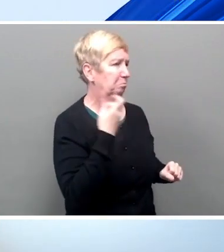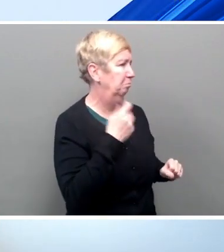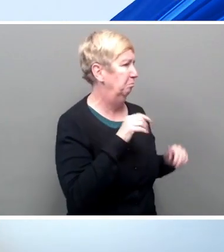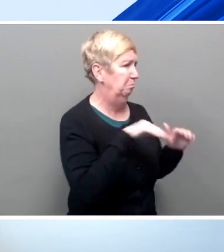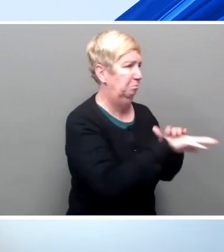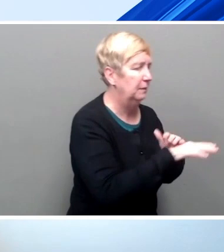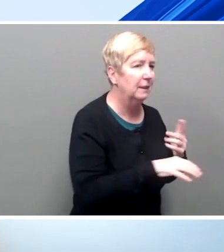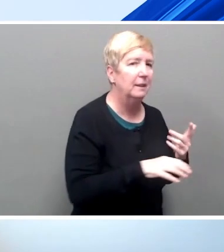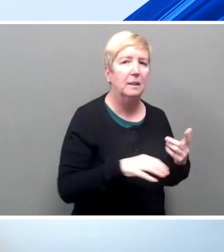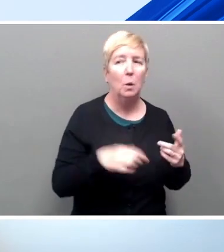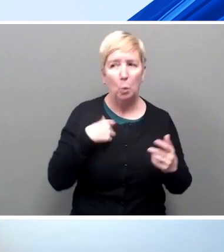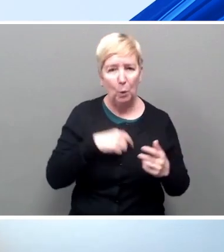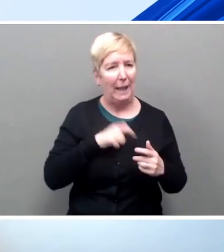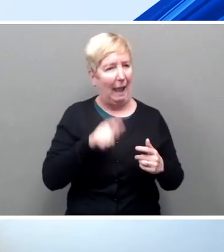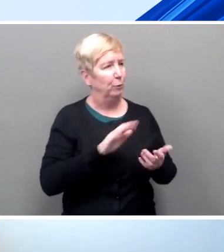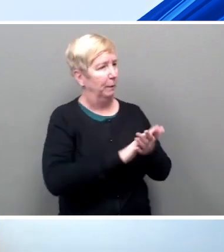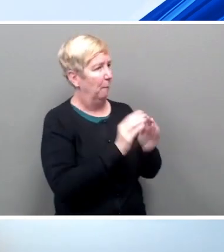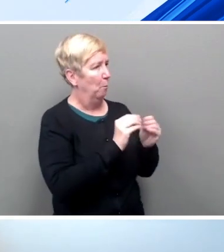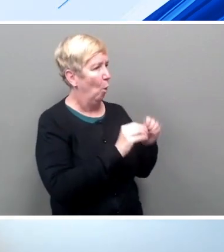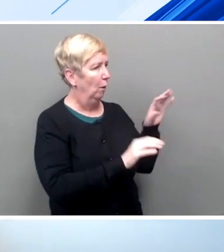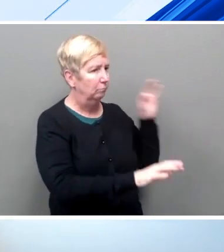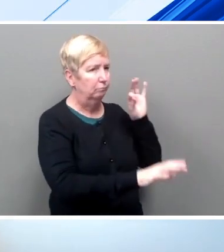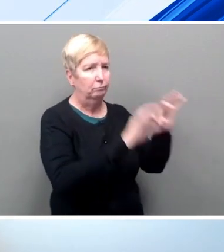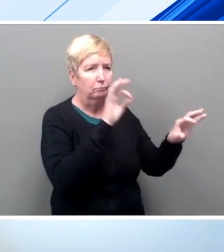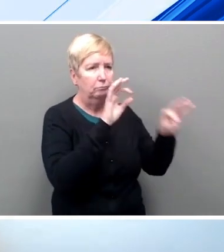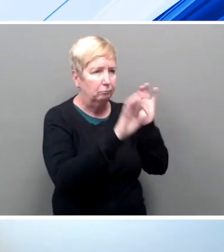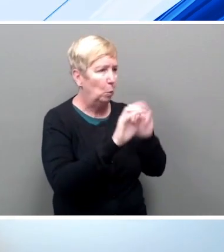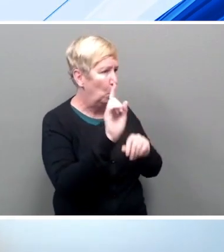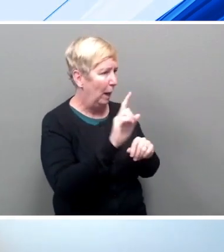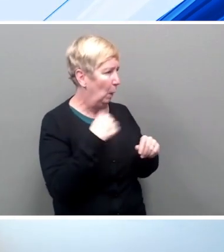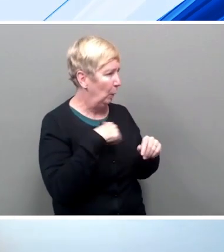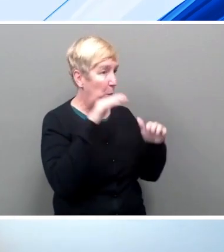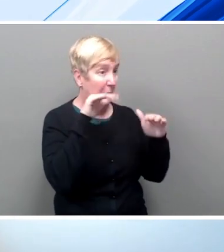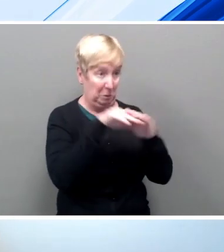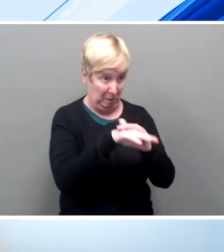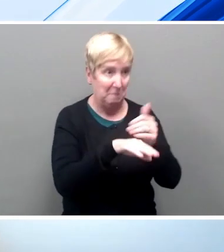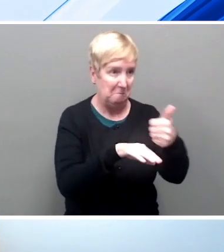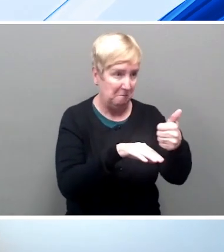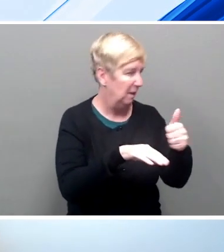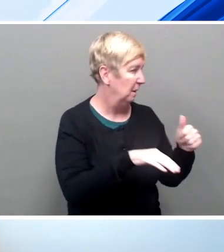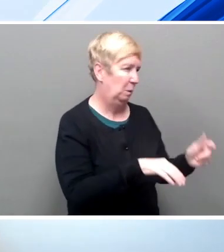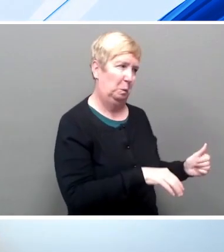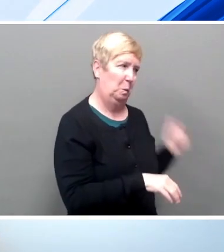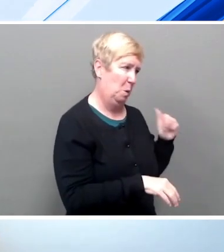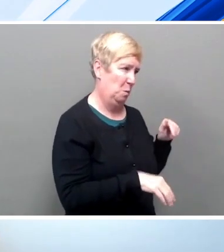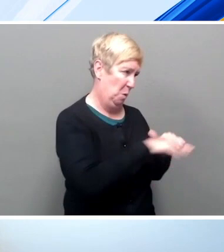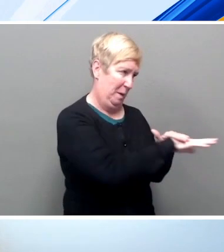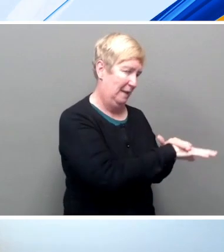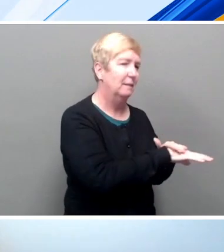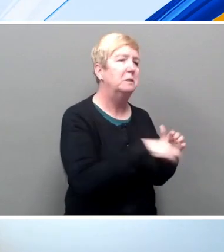of being selective and finding those places where people are going out of their way to make them safe and